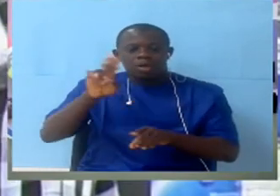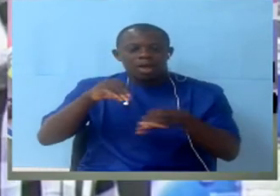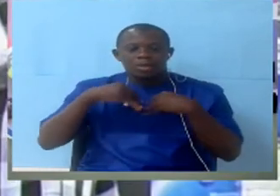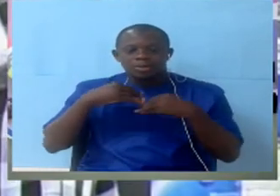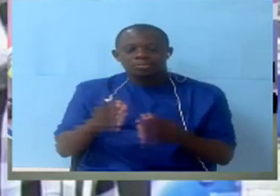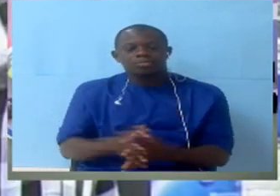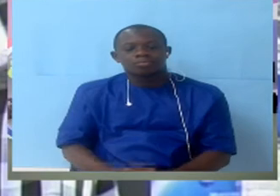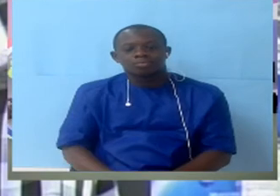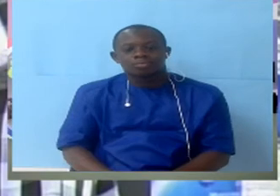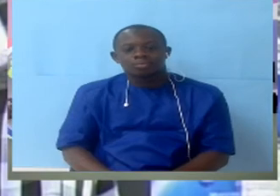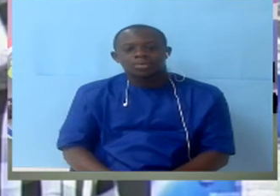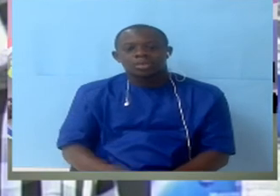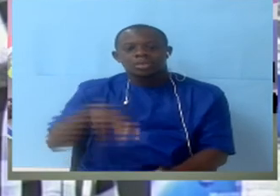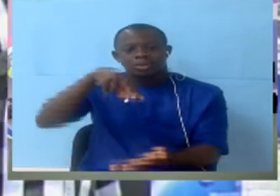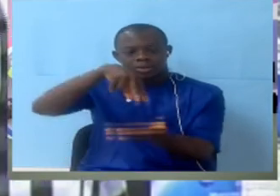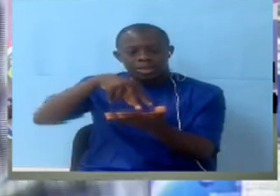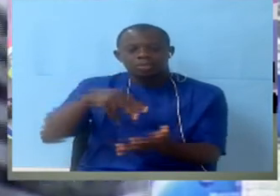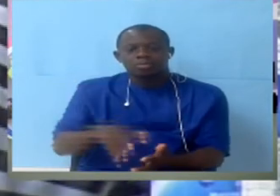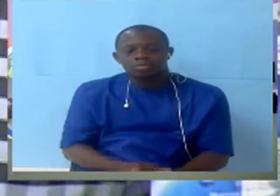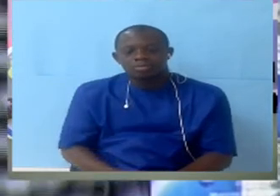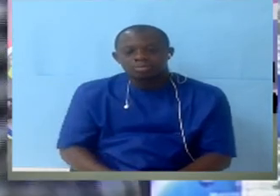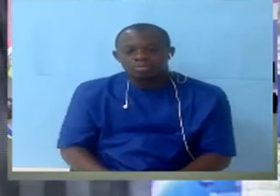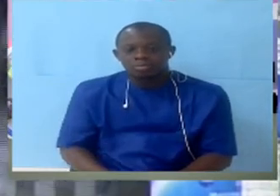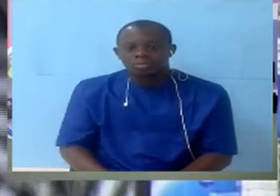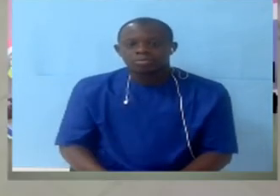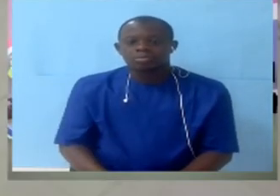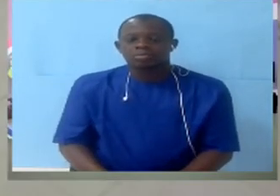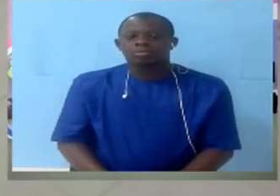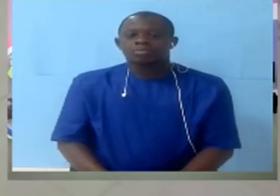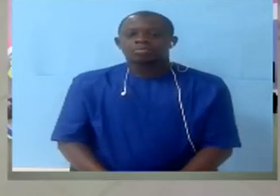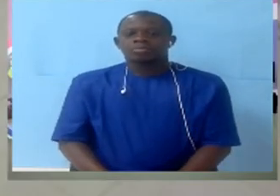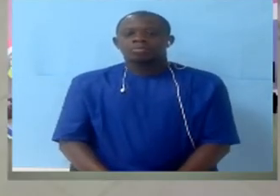didn't agree. Stand up. Will you?